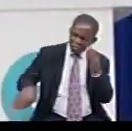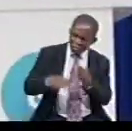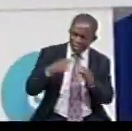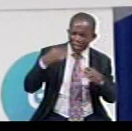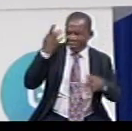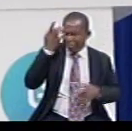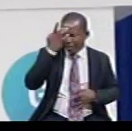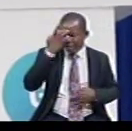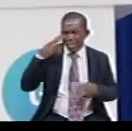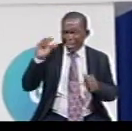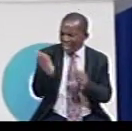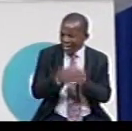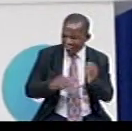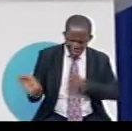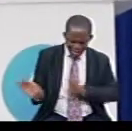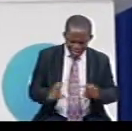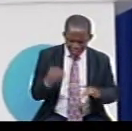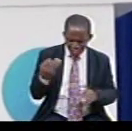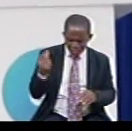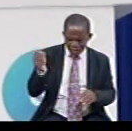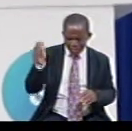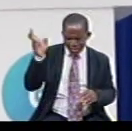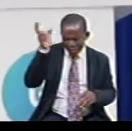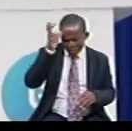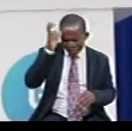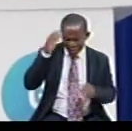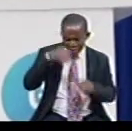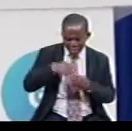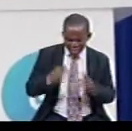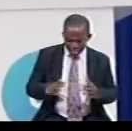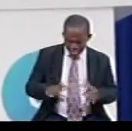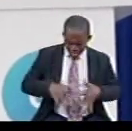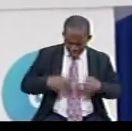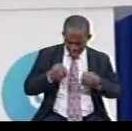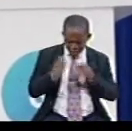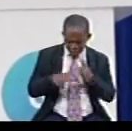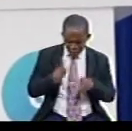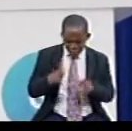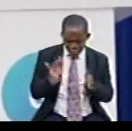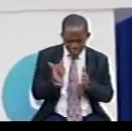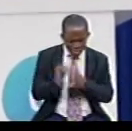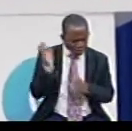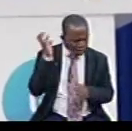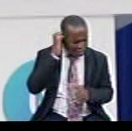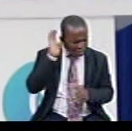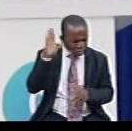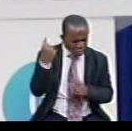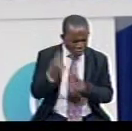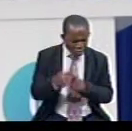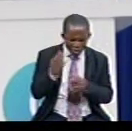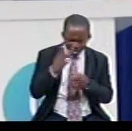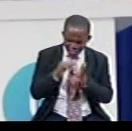of the devil in the lives of the audience, the people who are hearing the word, in Jesus' name.